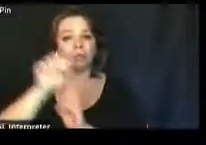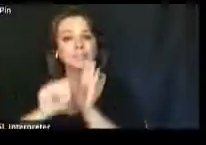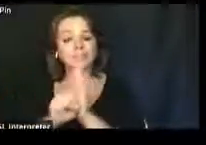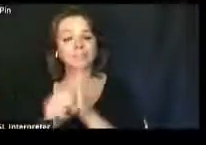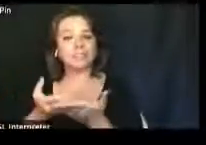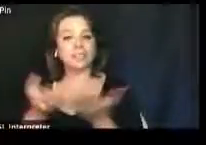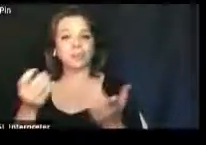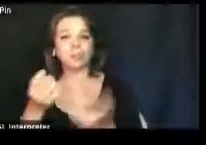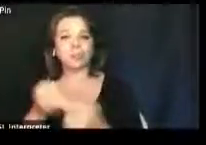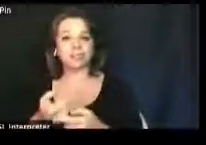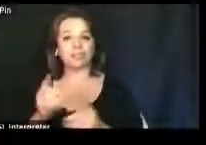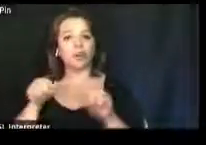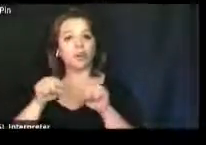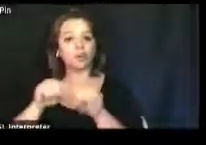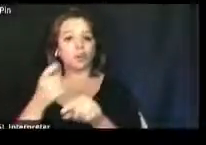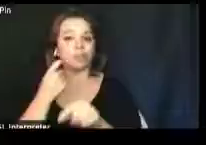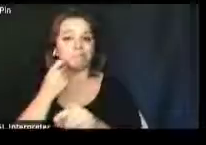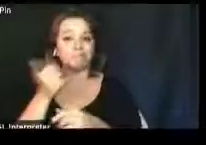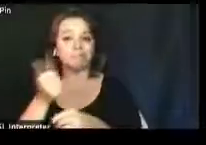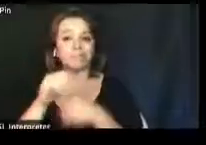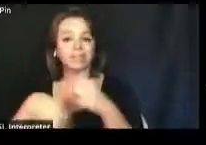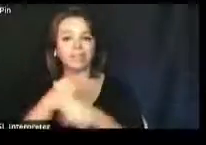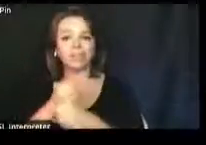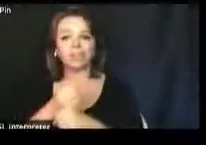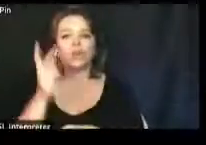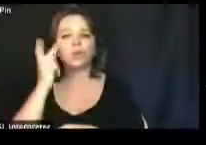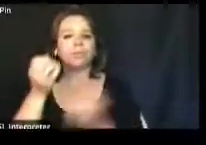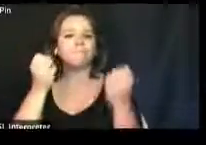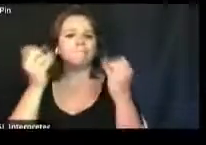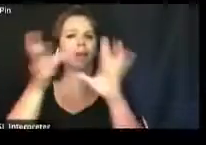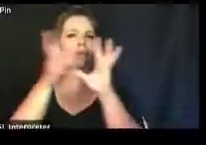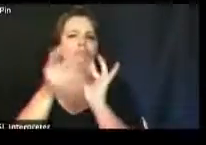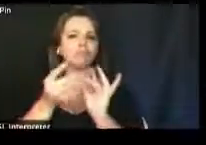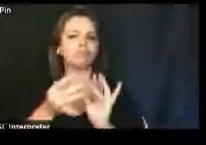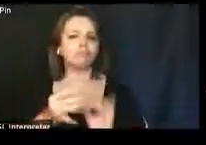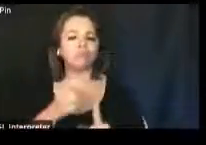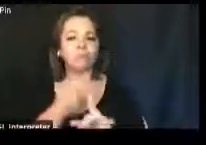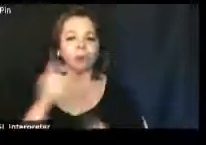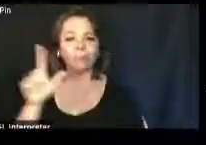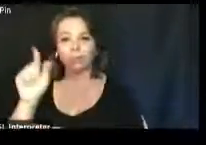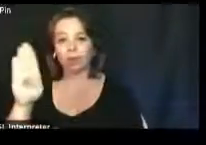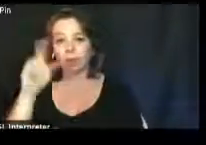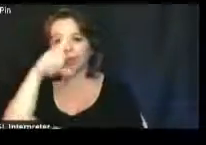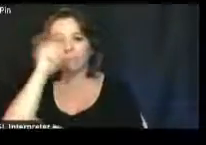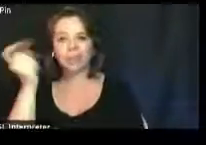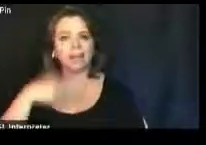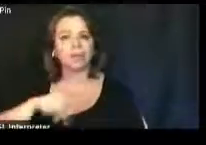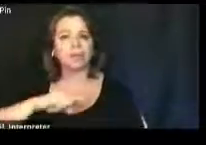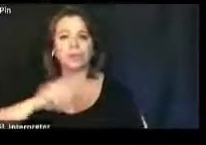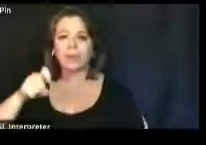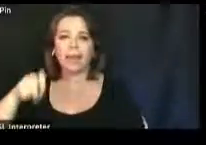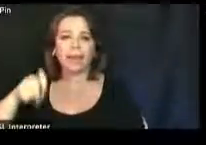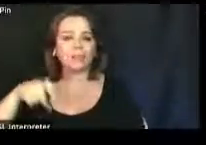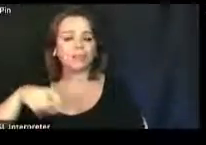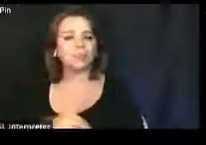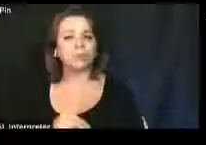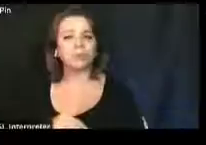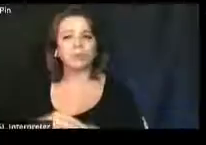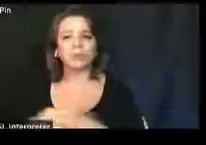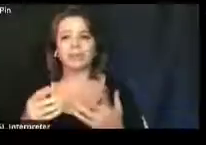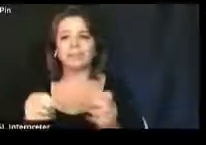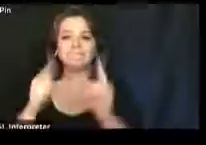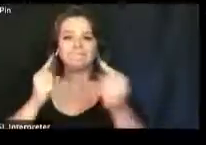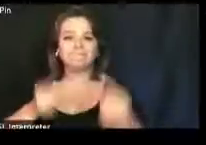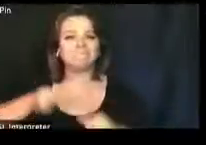years. You are hearing a lot from Long Beach because we have to fight 10